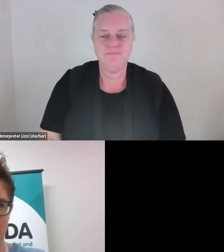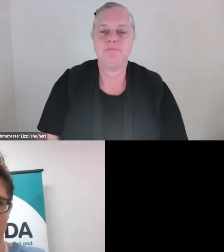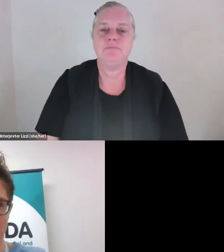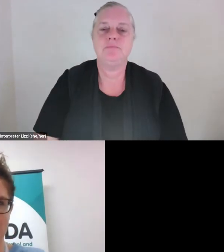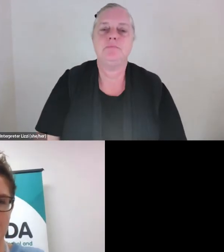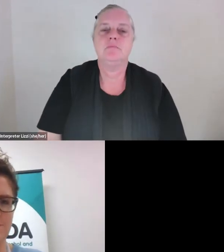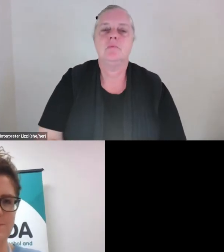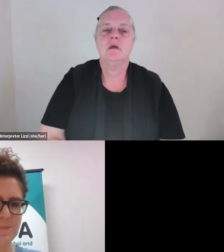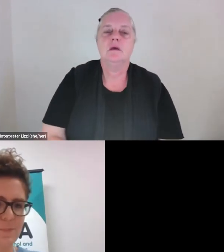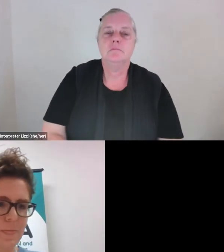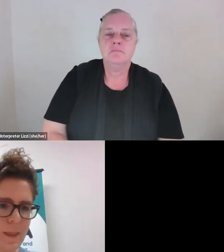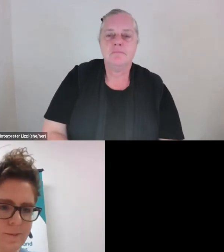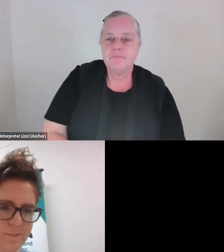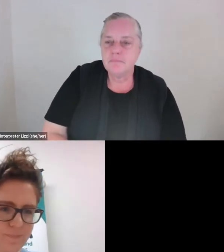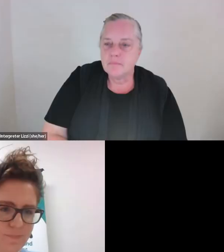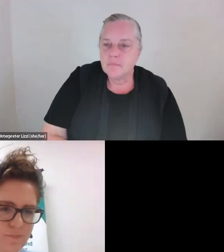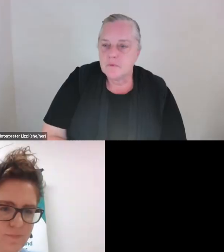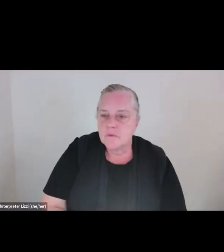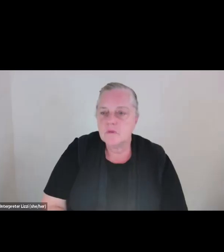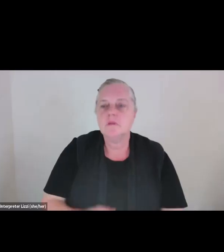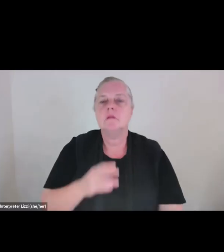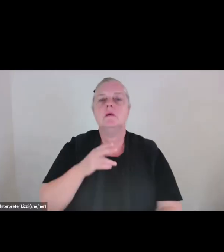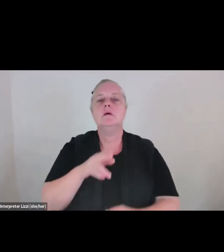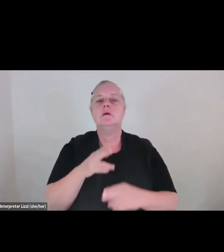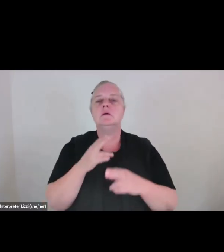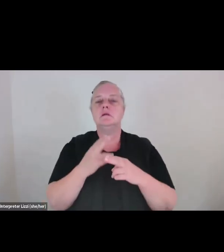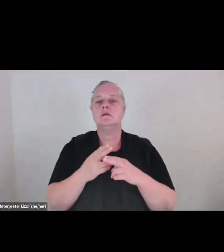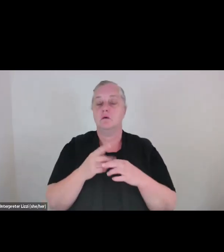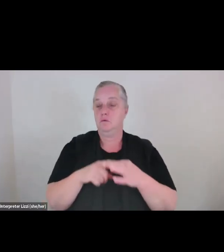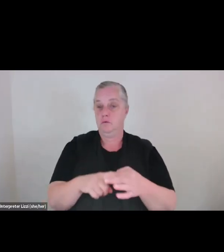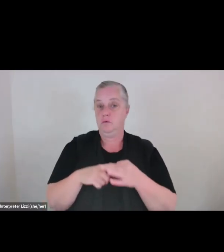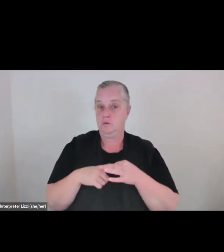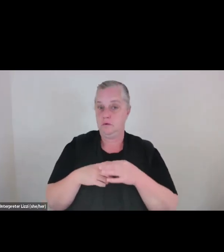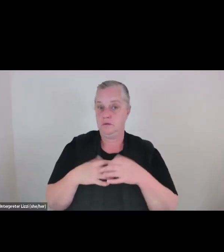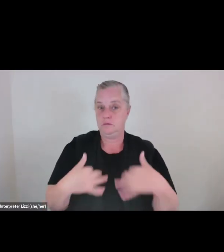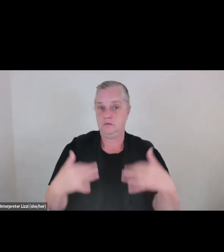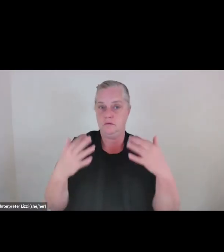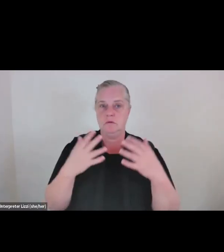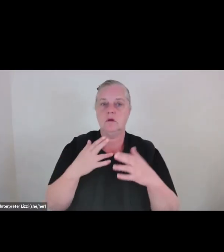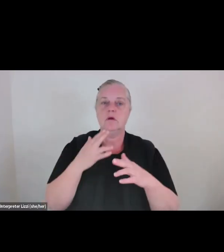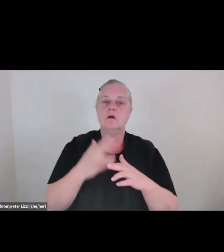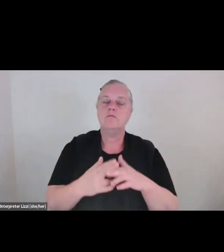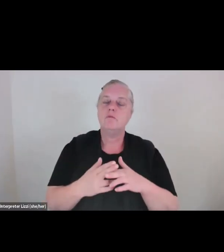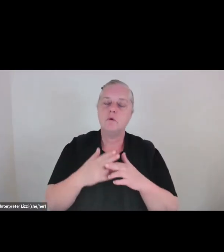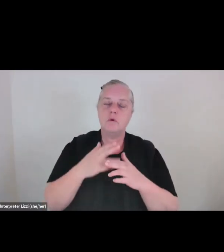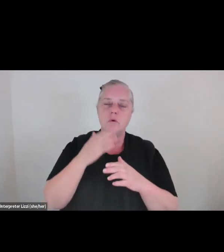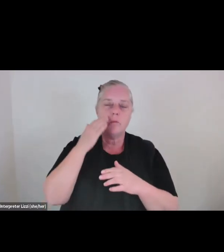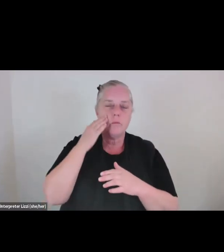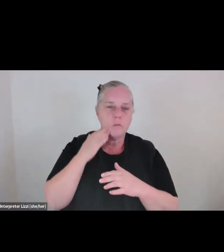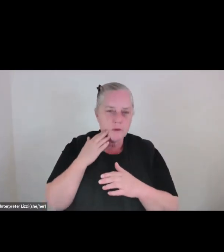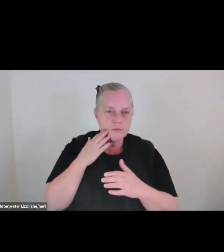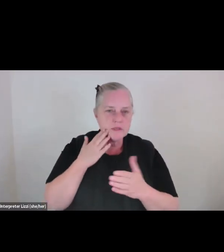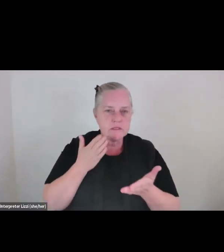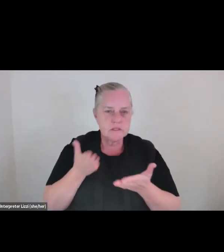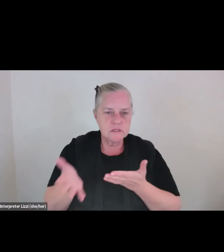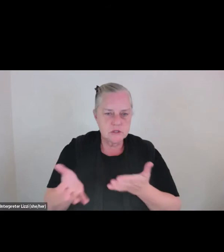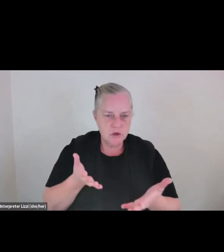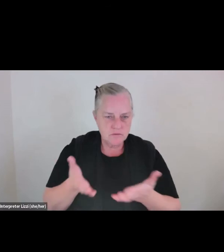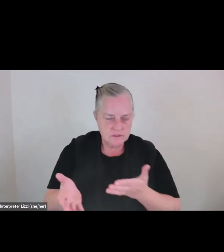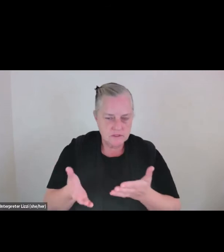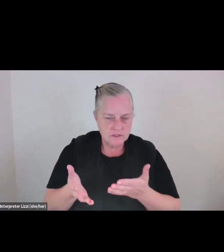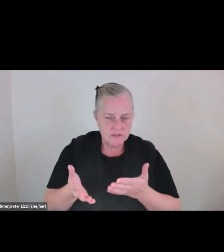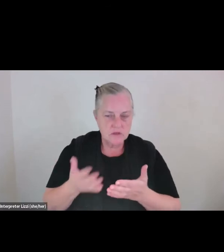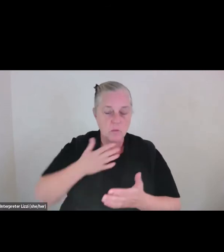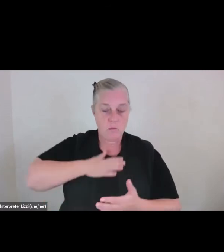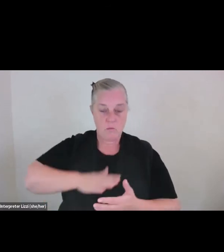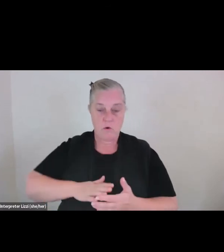to? Yeah, so for women's services that want to work with trans women but are concerned that their service isn't a safe space yet